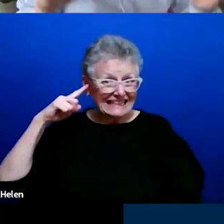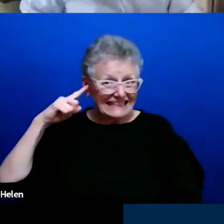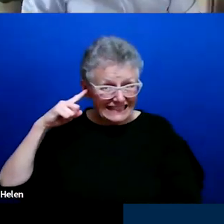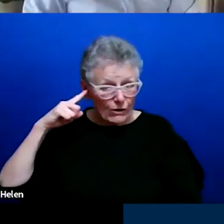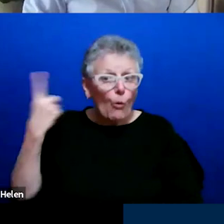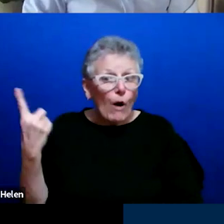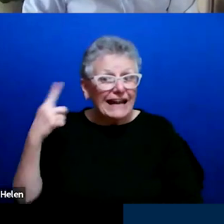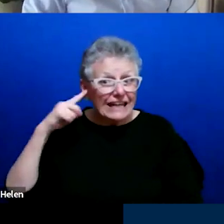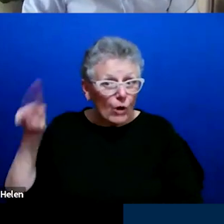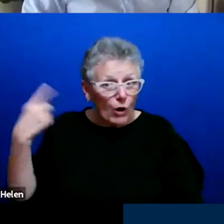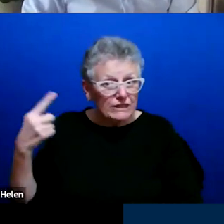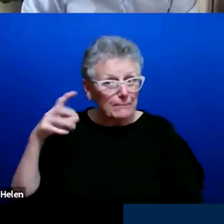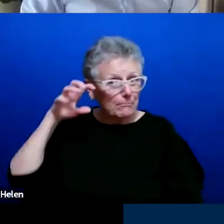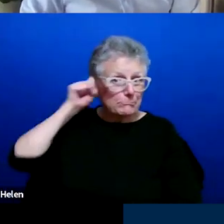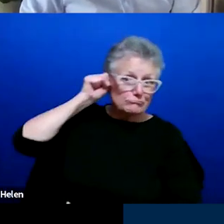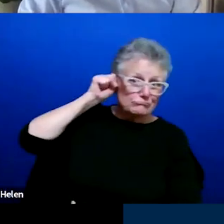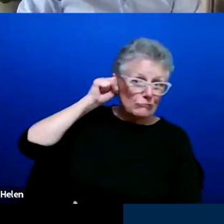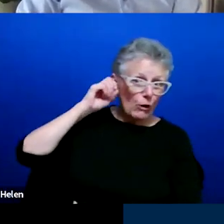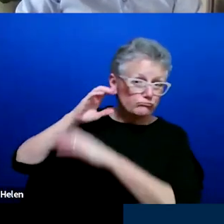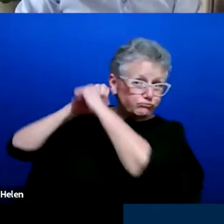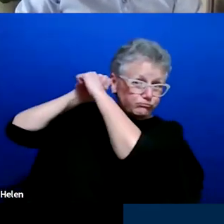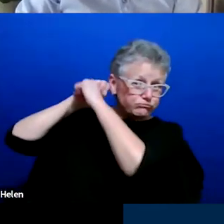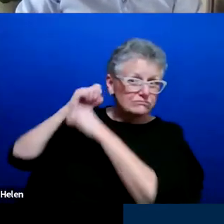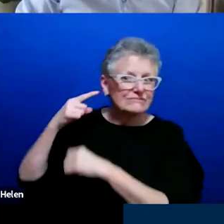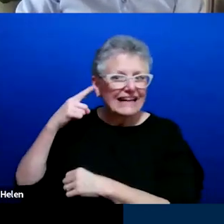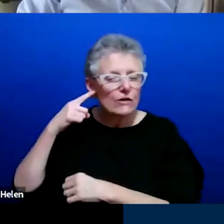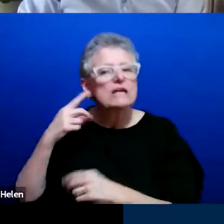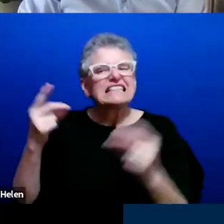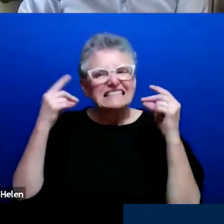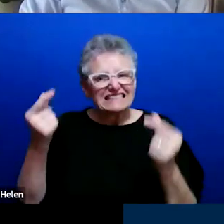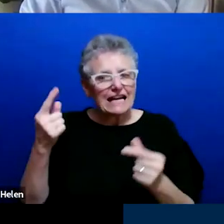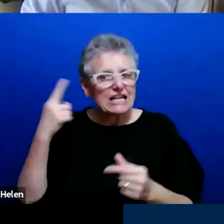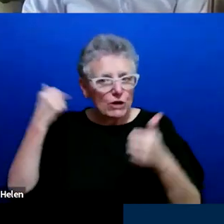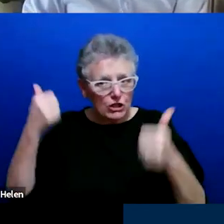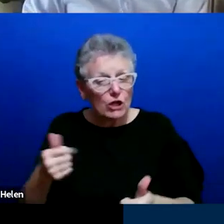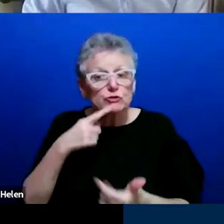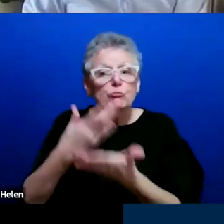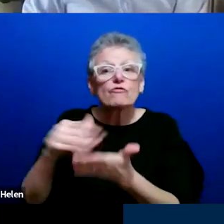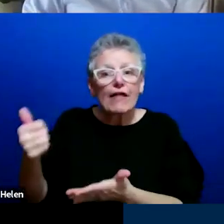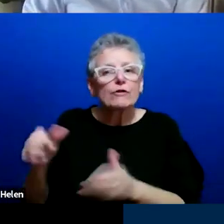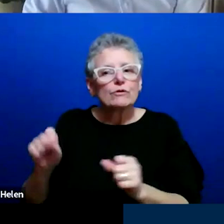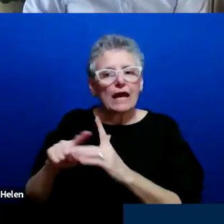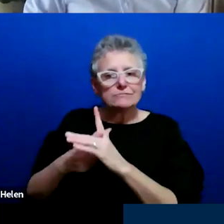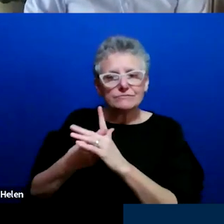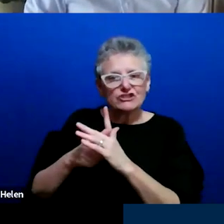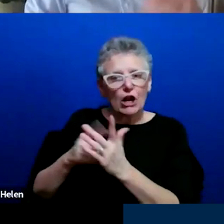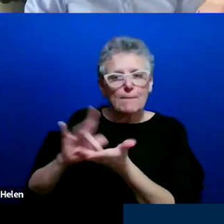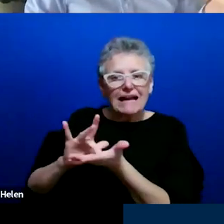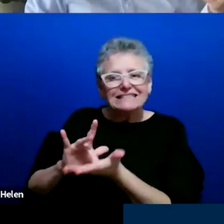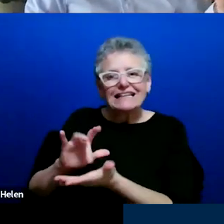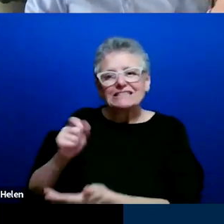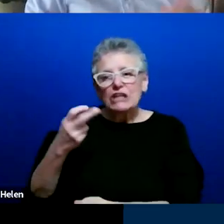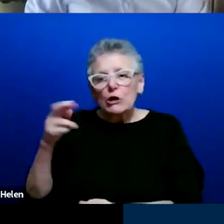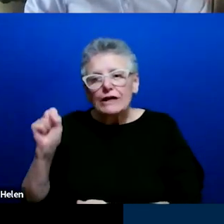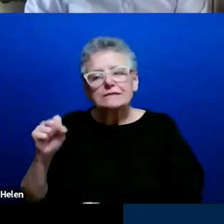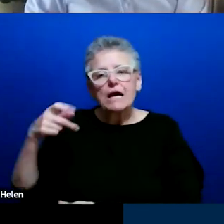ear or congested ear is sudden hearing loss until proven otherwise. You can start steroids until they can get high-dose steroids